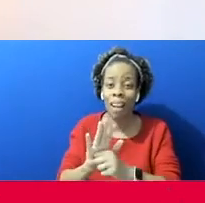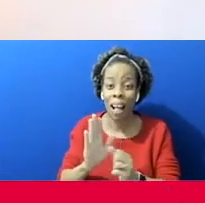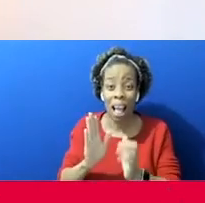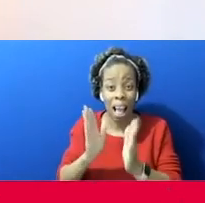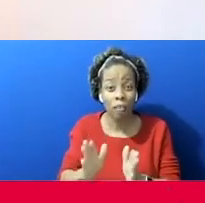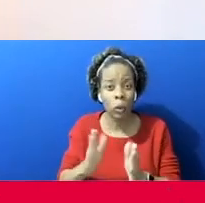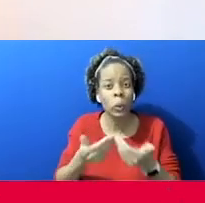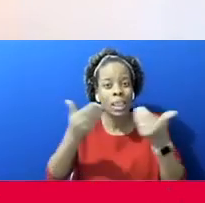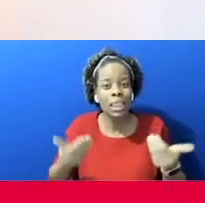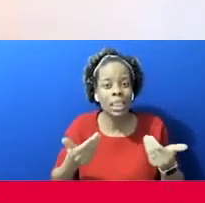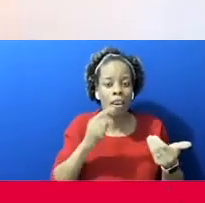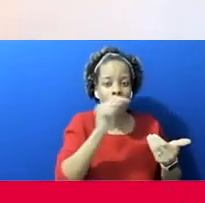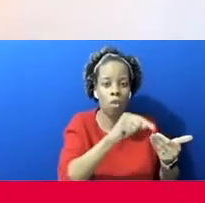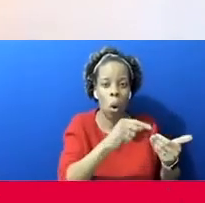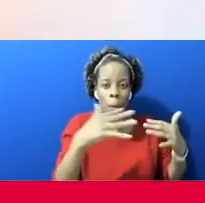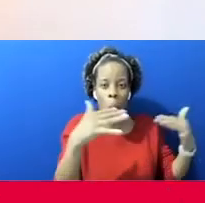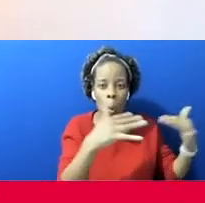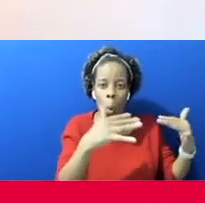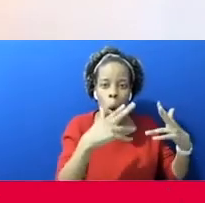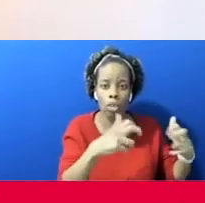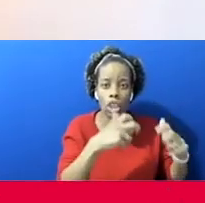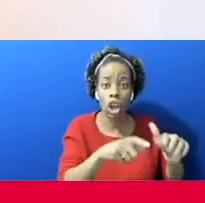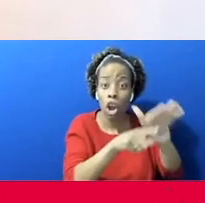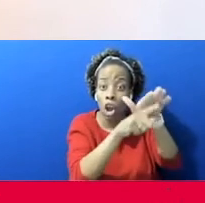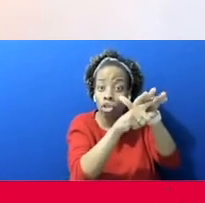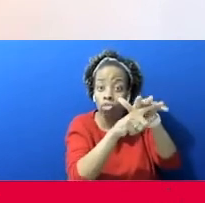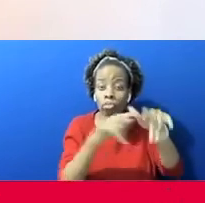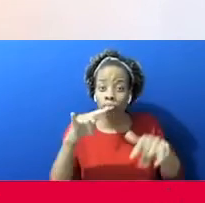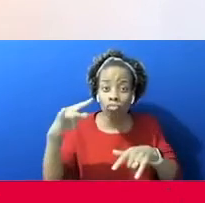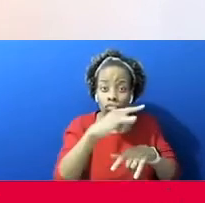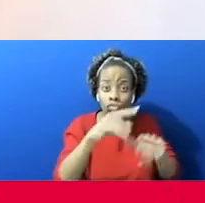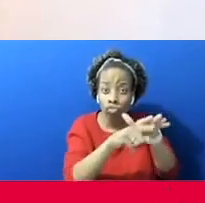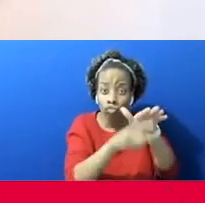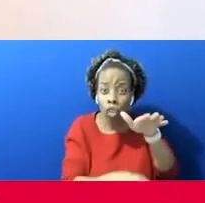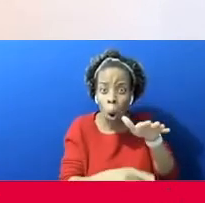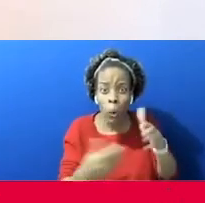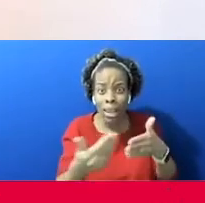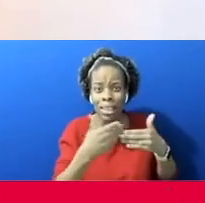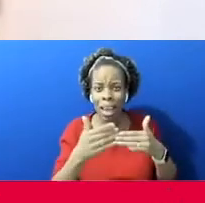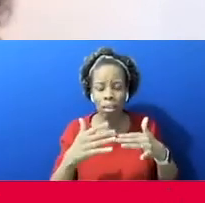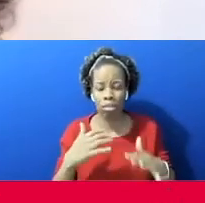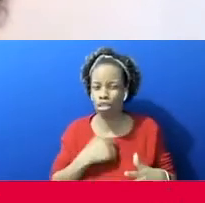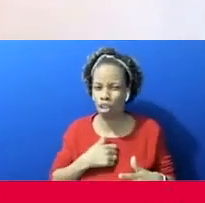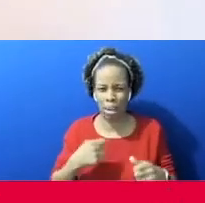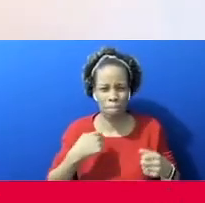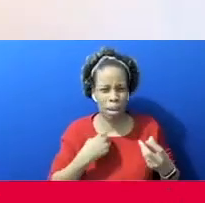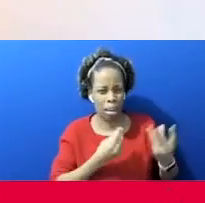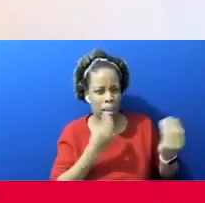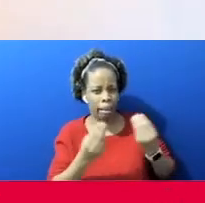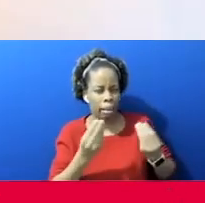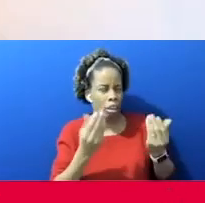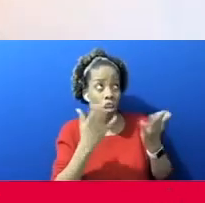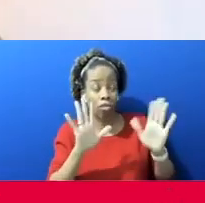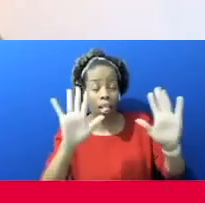Like, it's not a drone that's going to save, I don't know, like the ocean. Sorry, it's so like generalized.